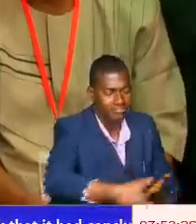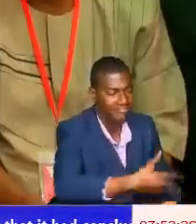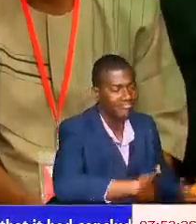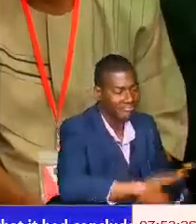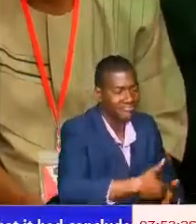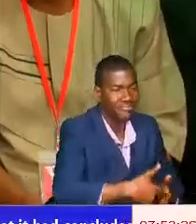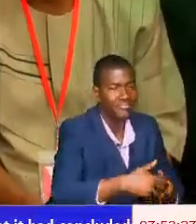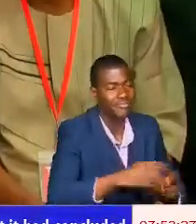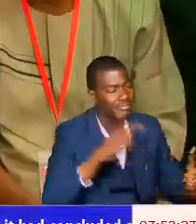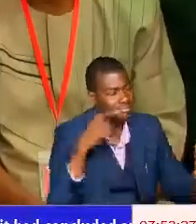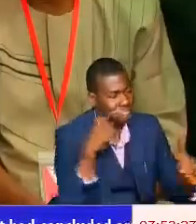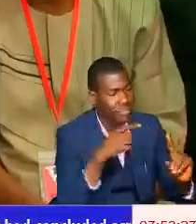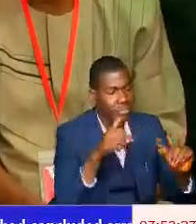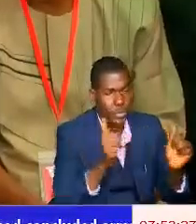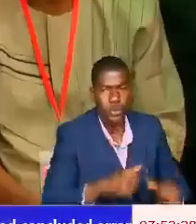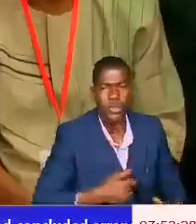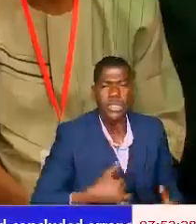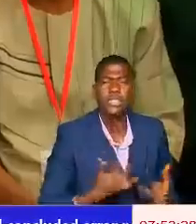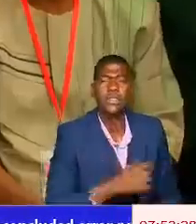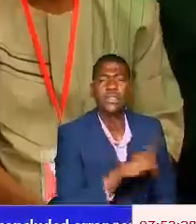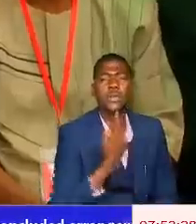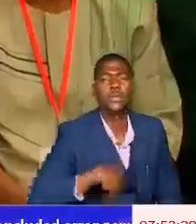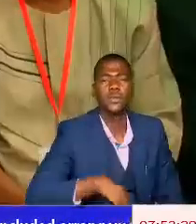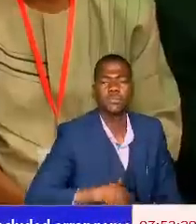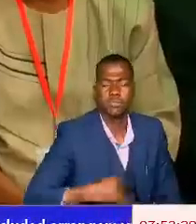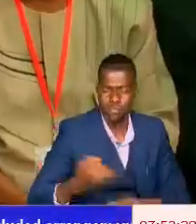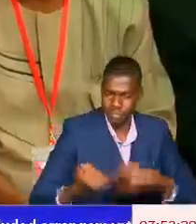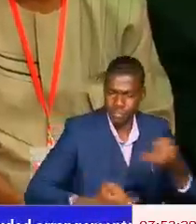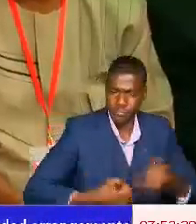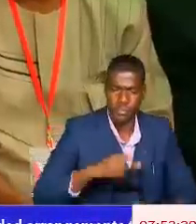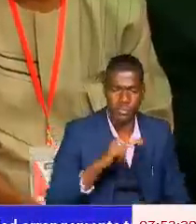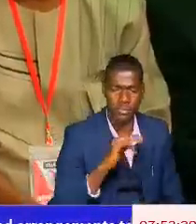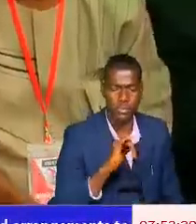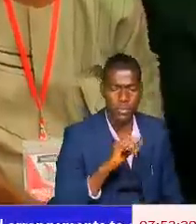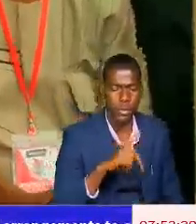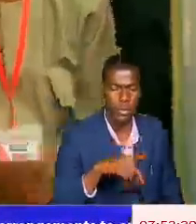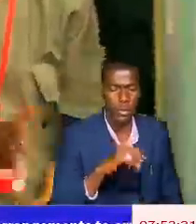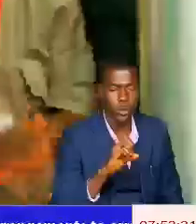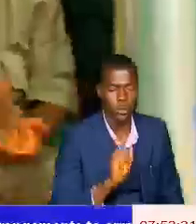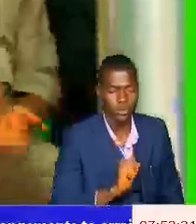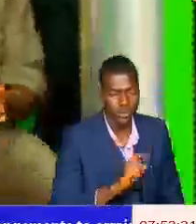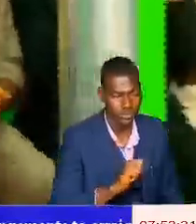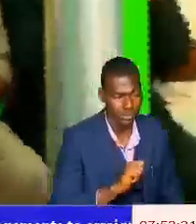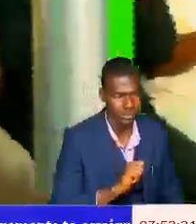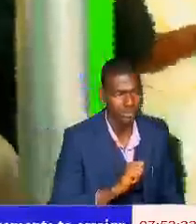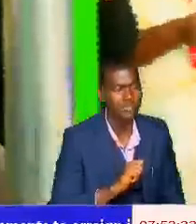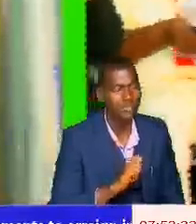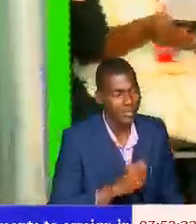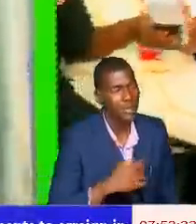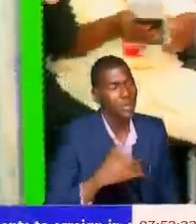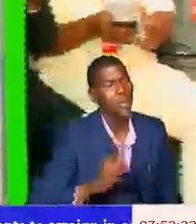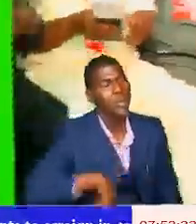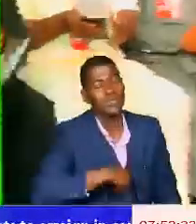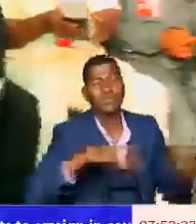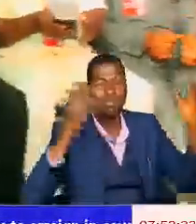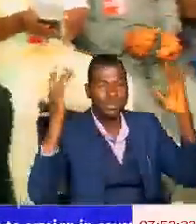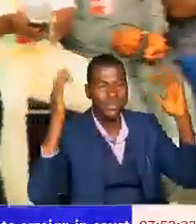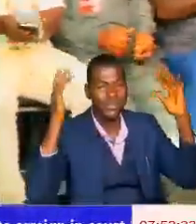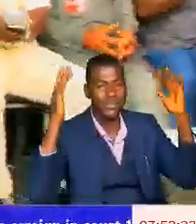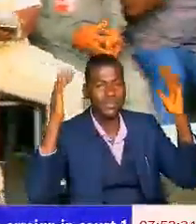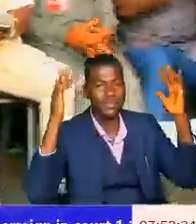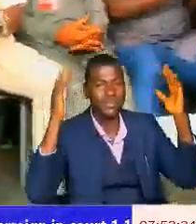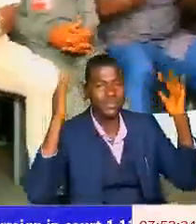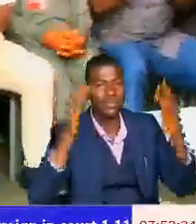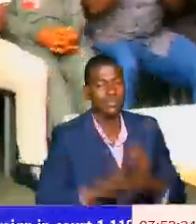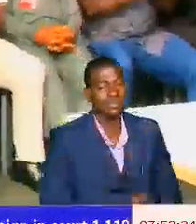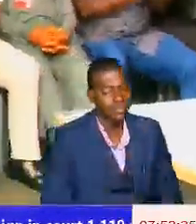my people. Today we carry NIPOST come. NIPOST. Make we appreciate NIPOST too. As we say,